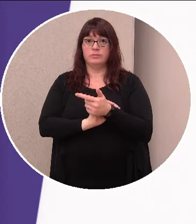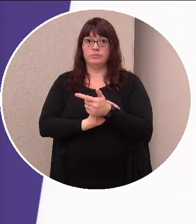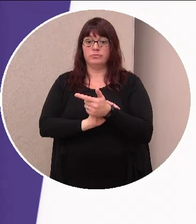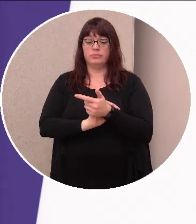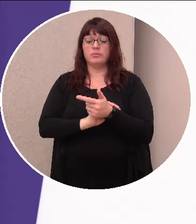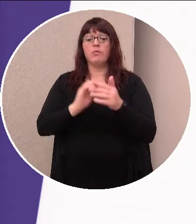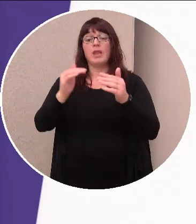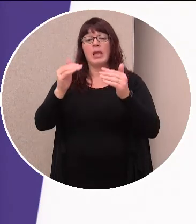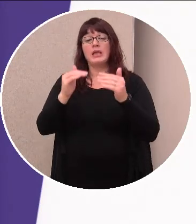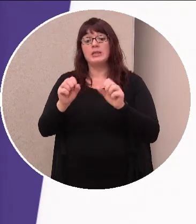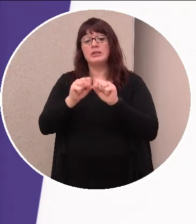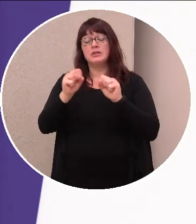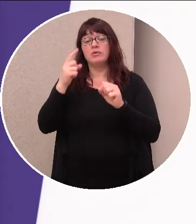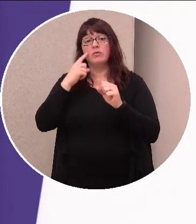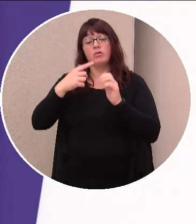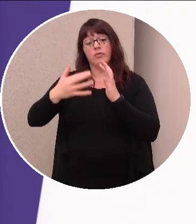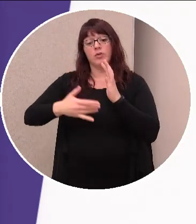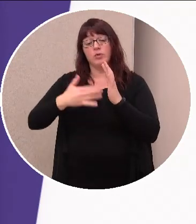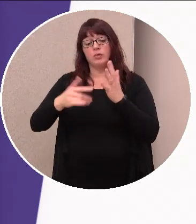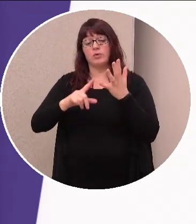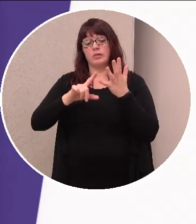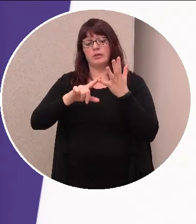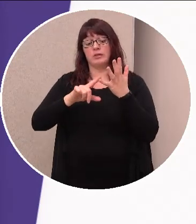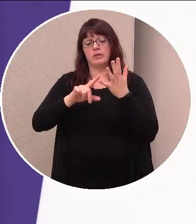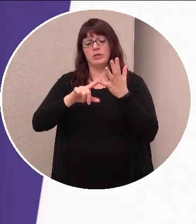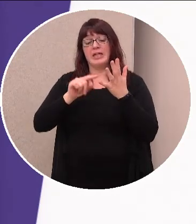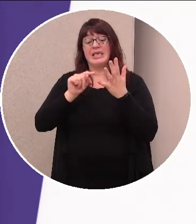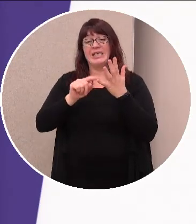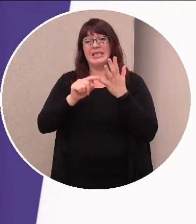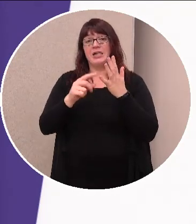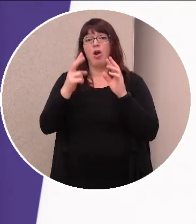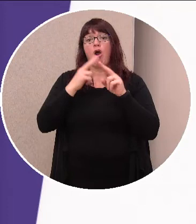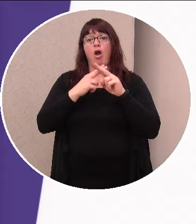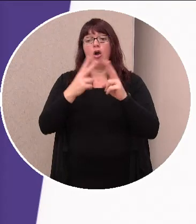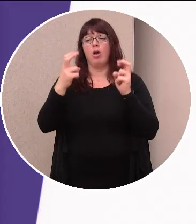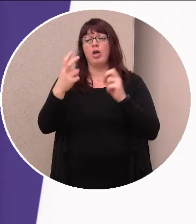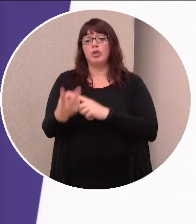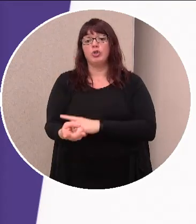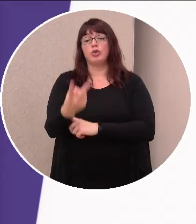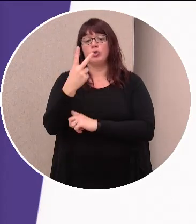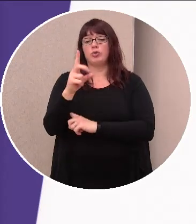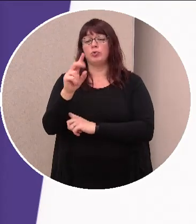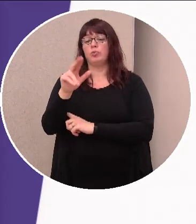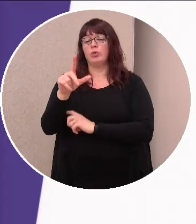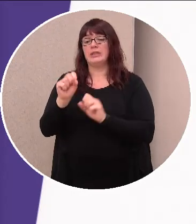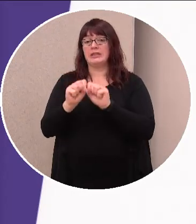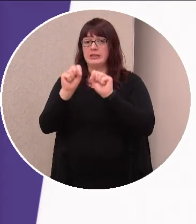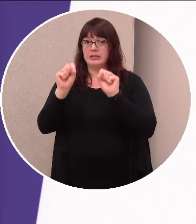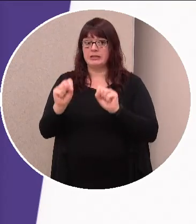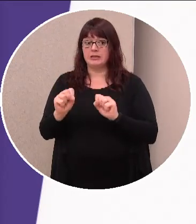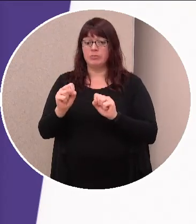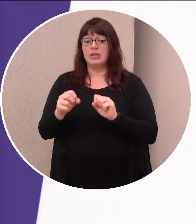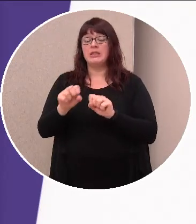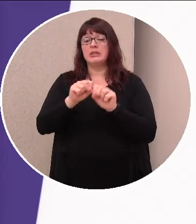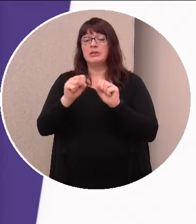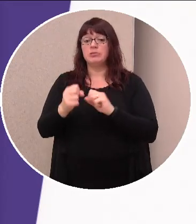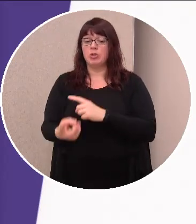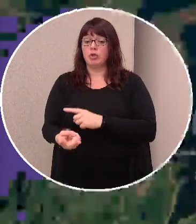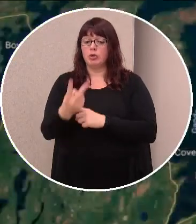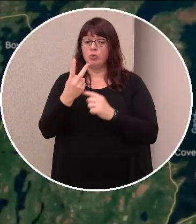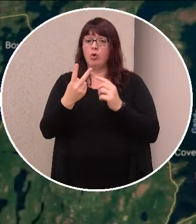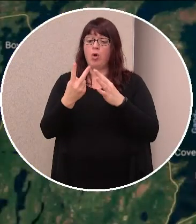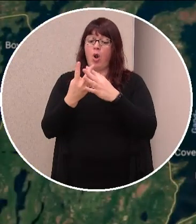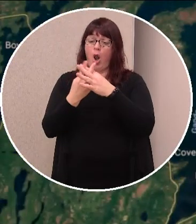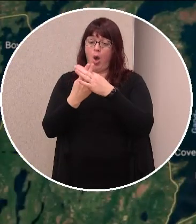Next potential system for review. This one is actually a dual system. There are 2 systems here that are very close to each